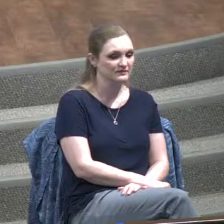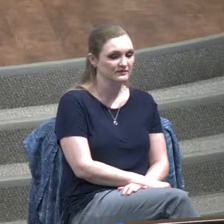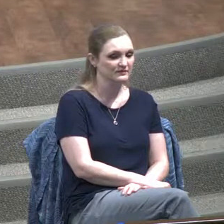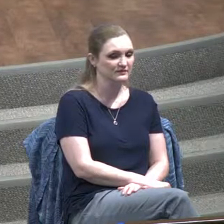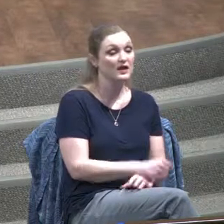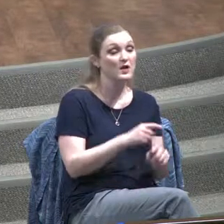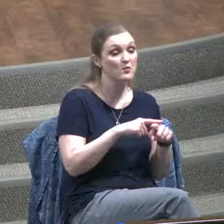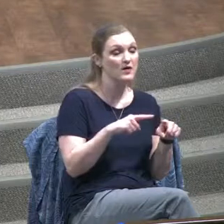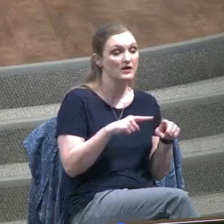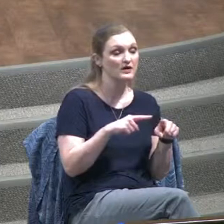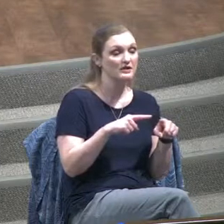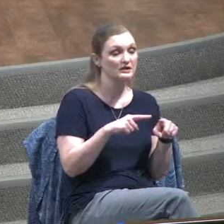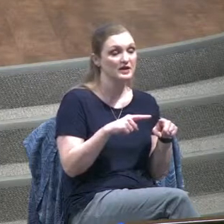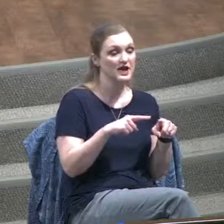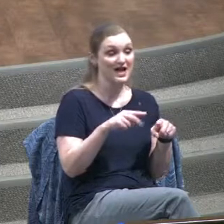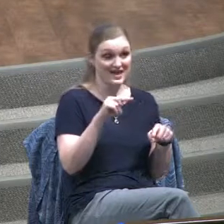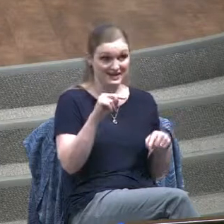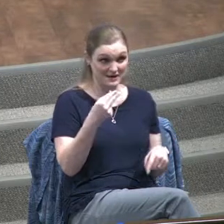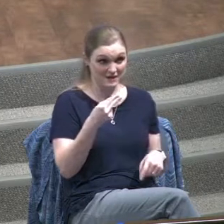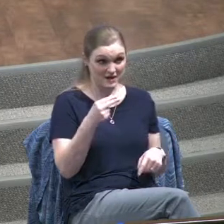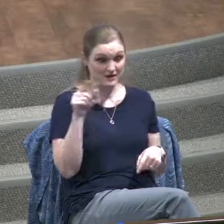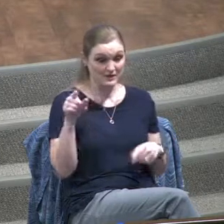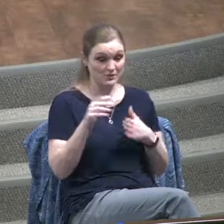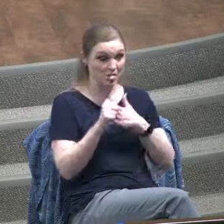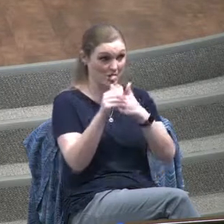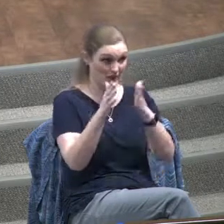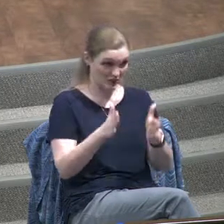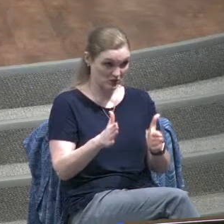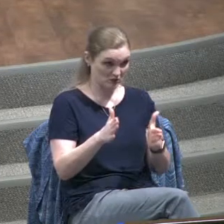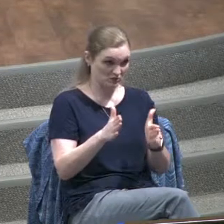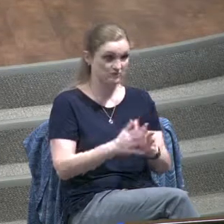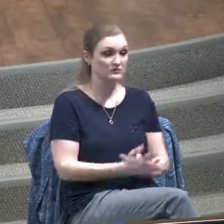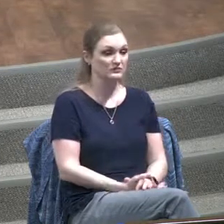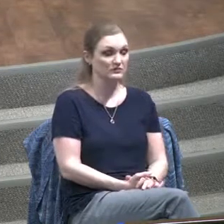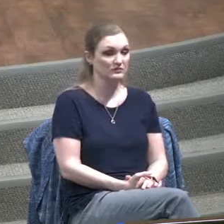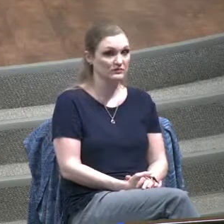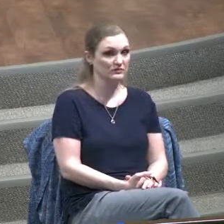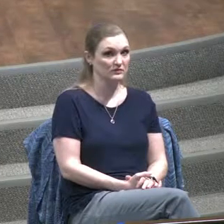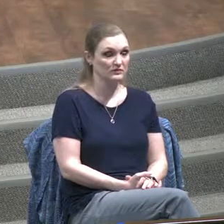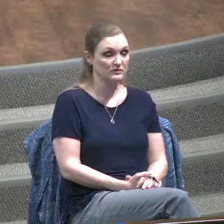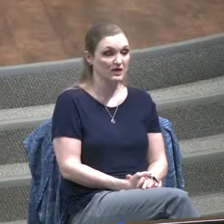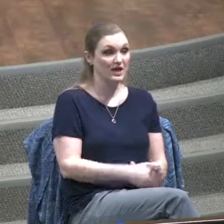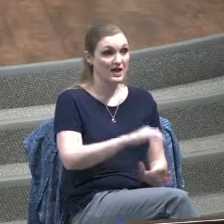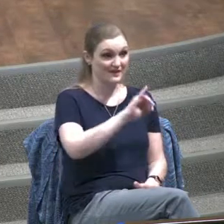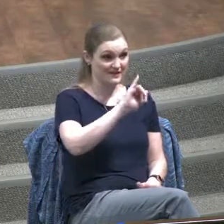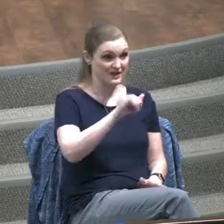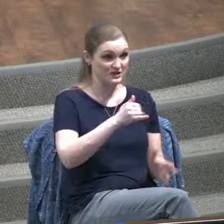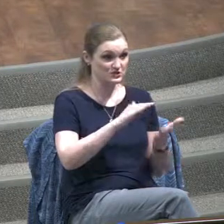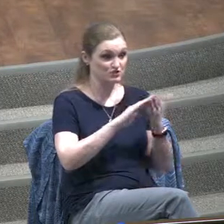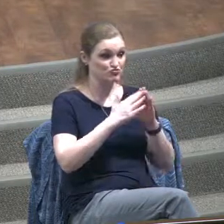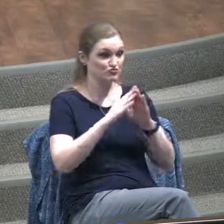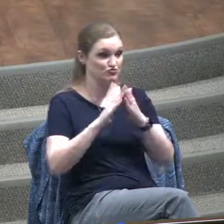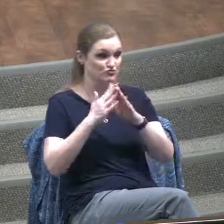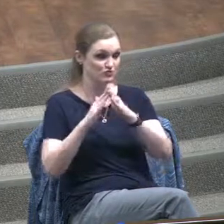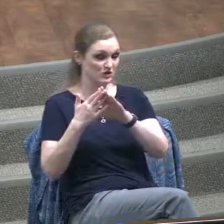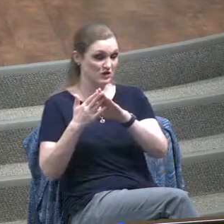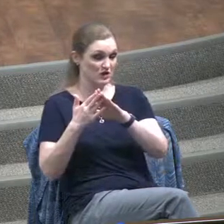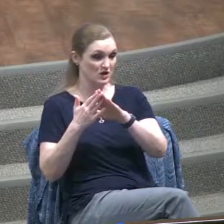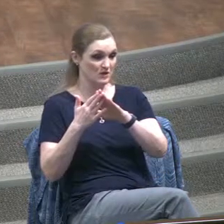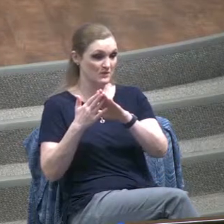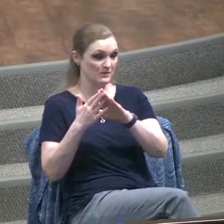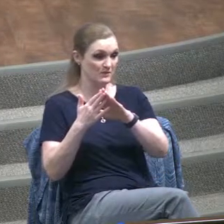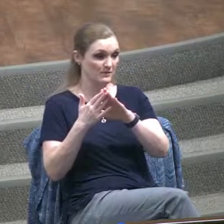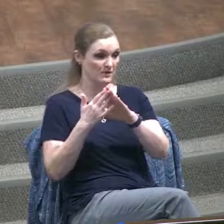But under the leadership of Nehemiah, Jerusalem was